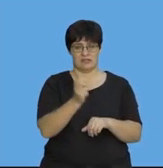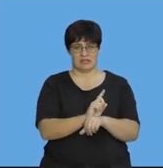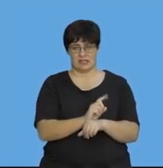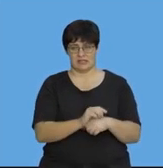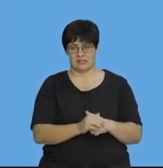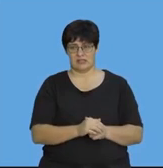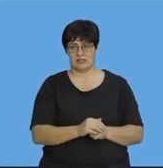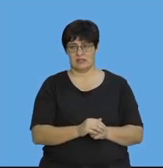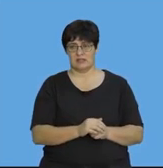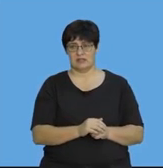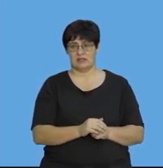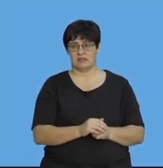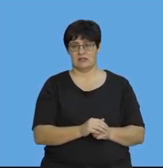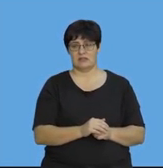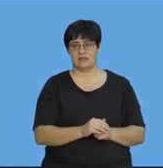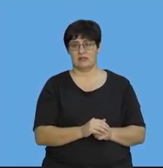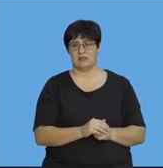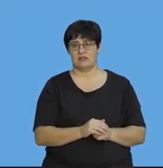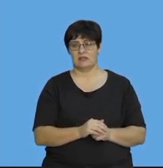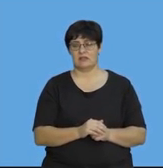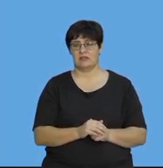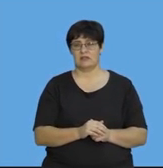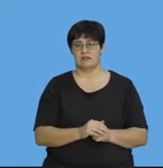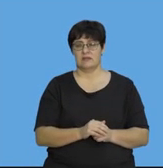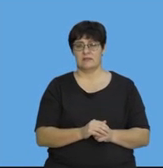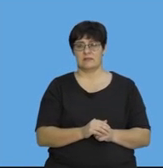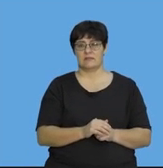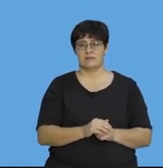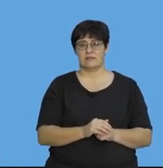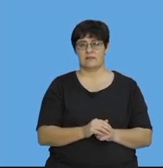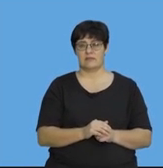0.7 seconds. Definitely need to use our calculators.